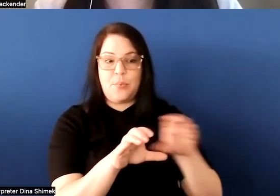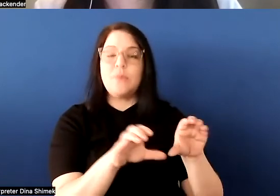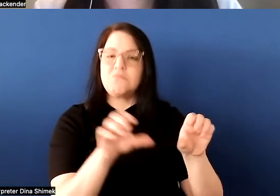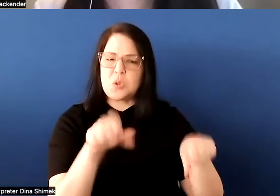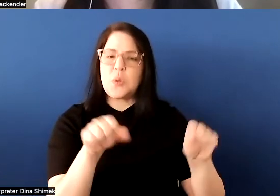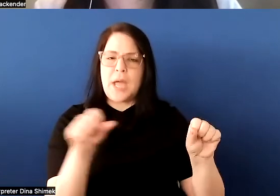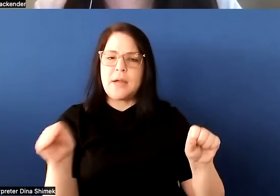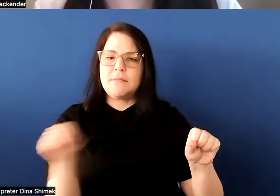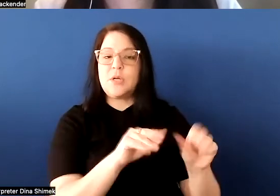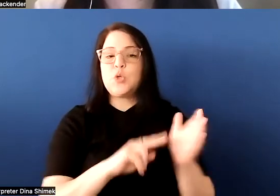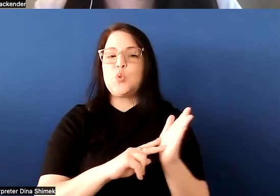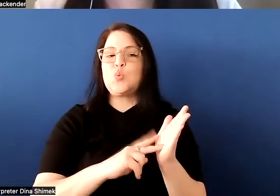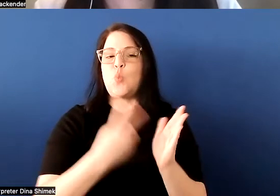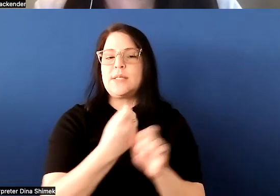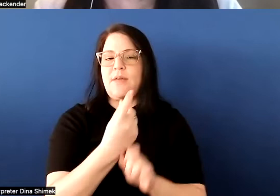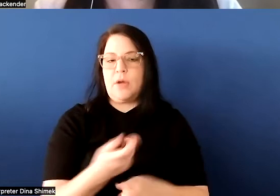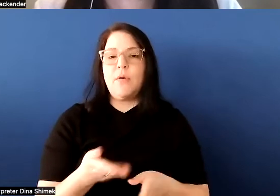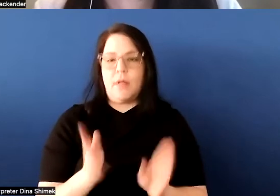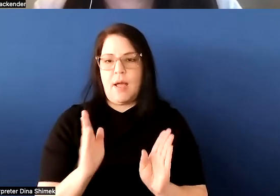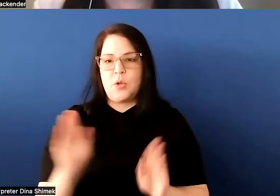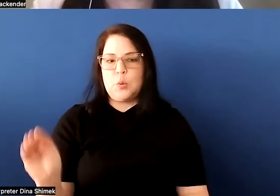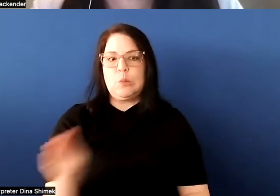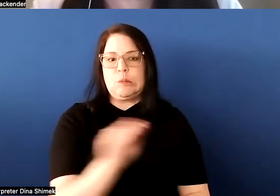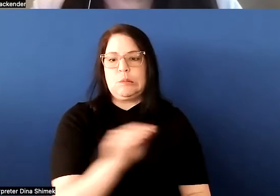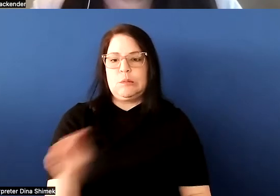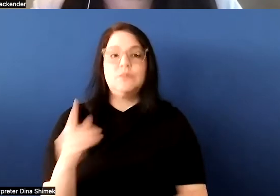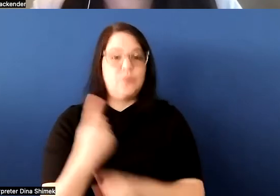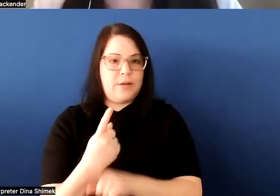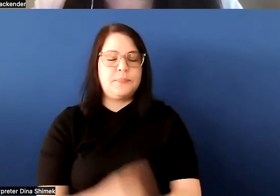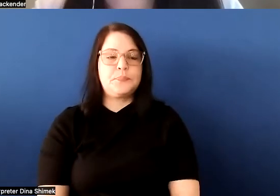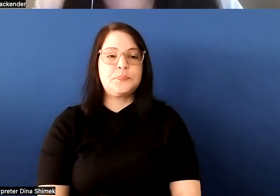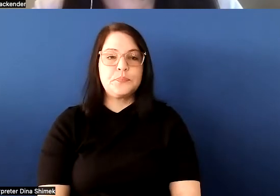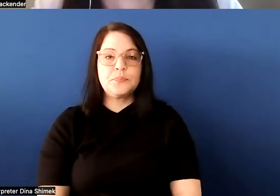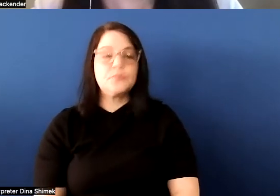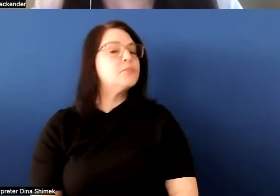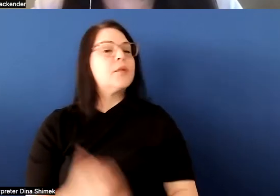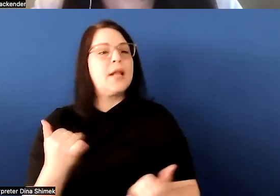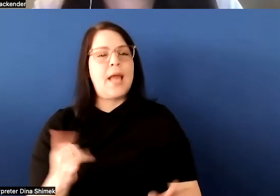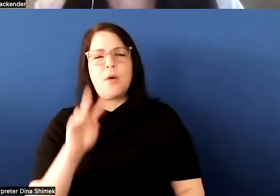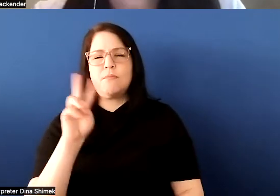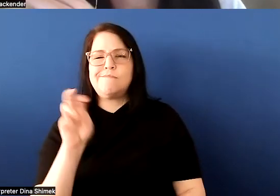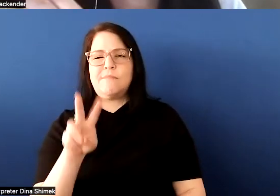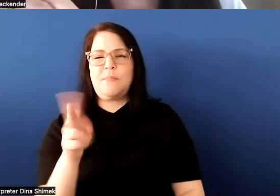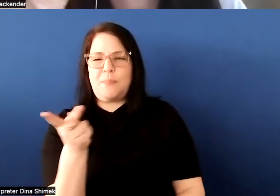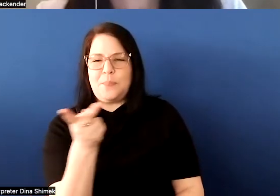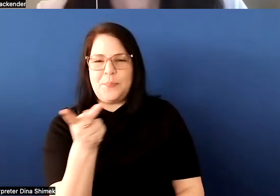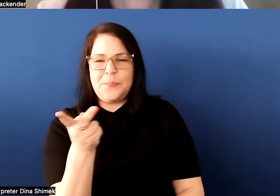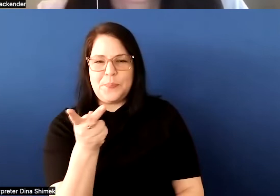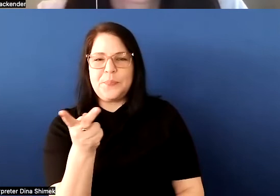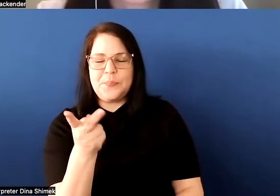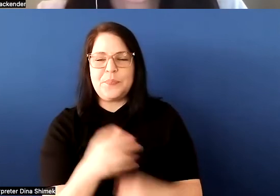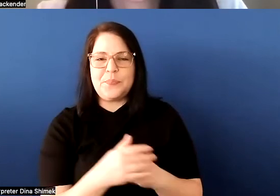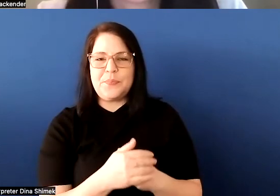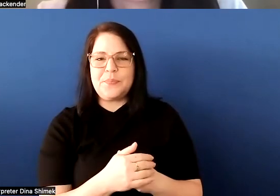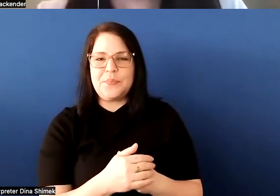moved around twice per calendar year. That's right. Now, this question's for both of you, and I feel like we would be